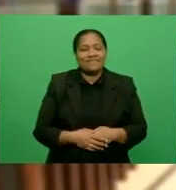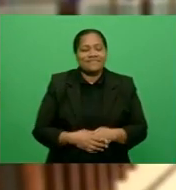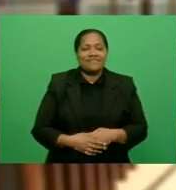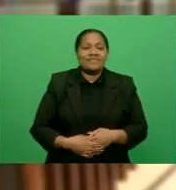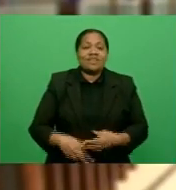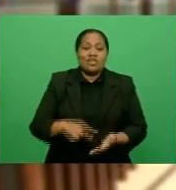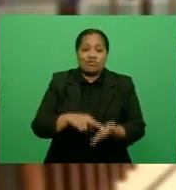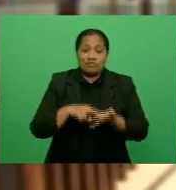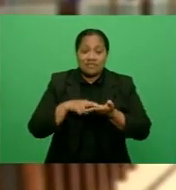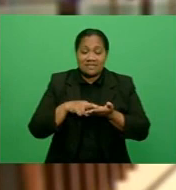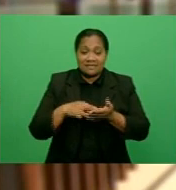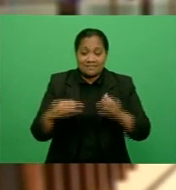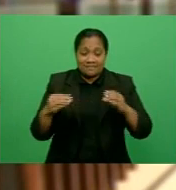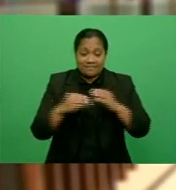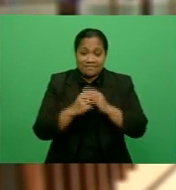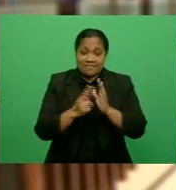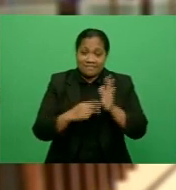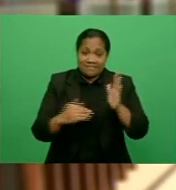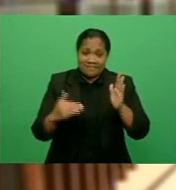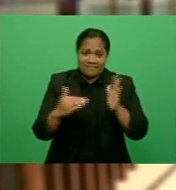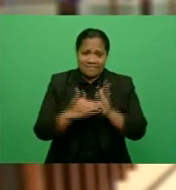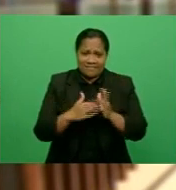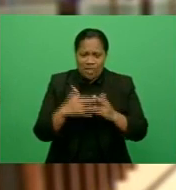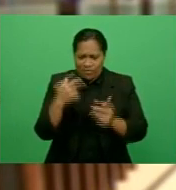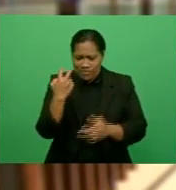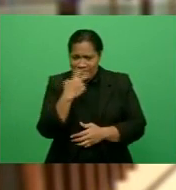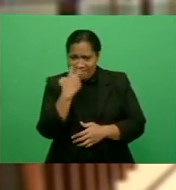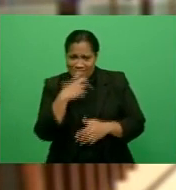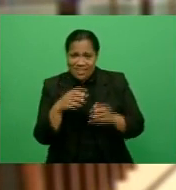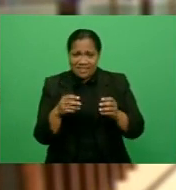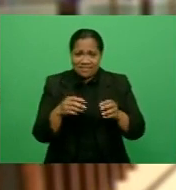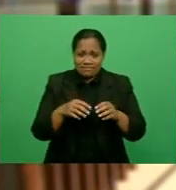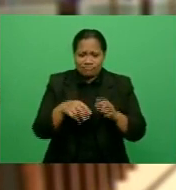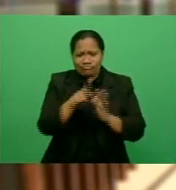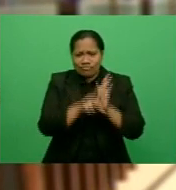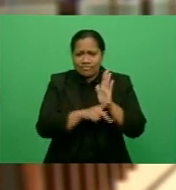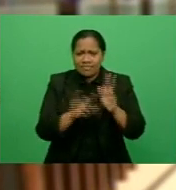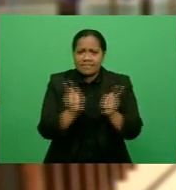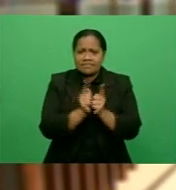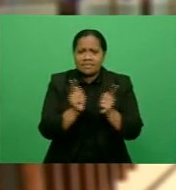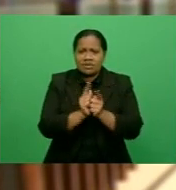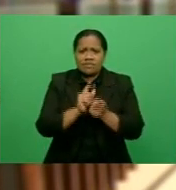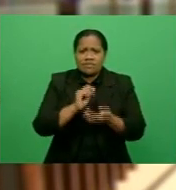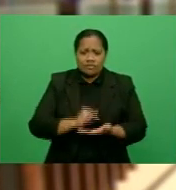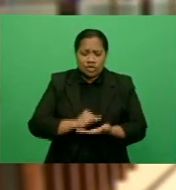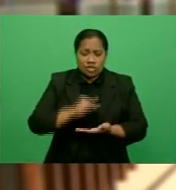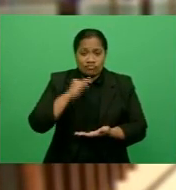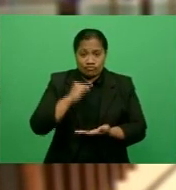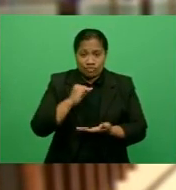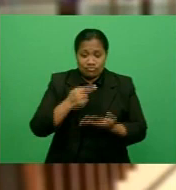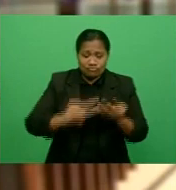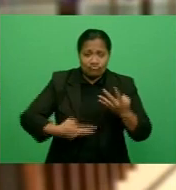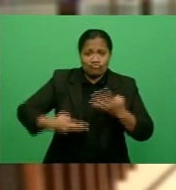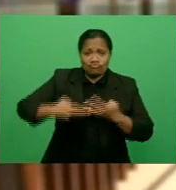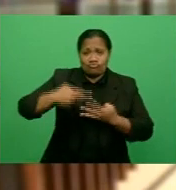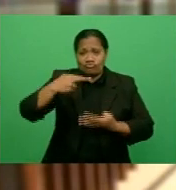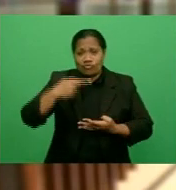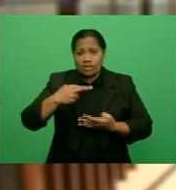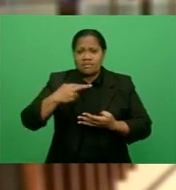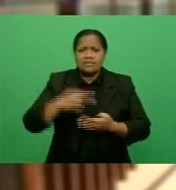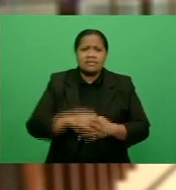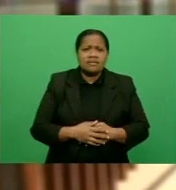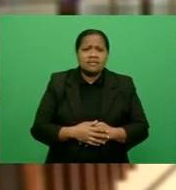decided at its September monetary policy meeting to keep the official interest rate unadjusted at a record low of 0